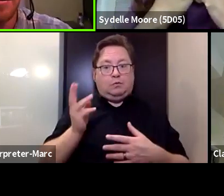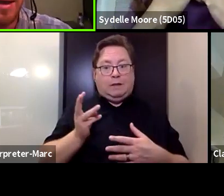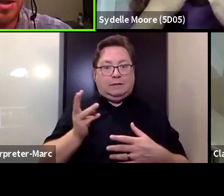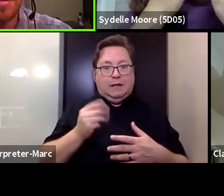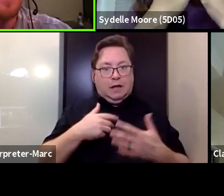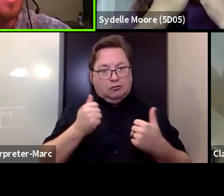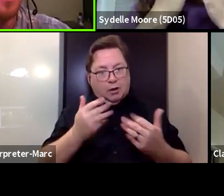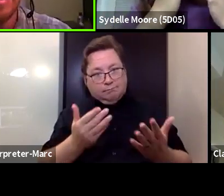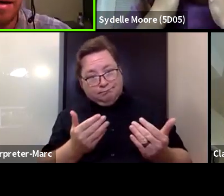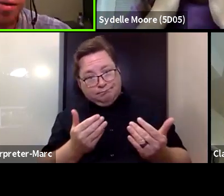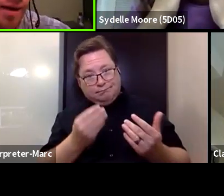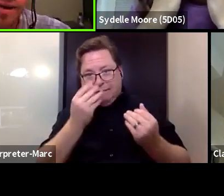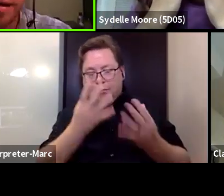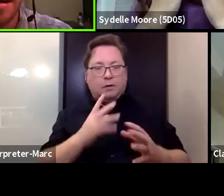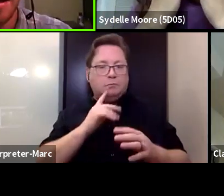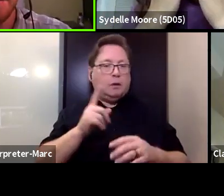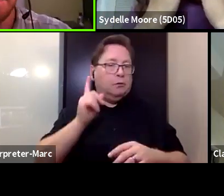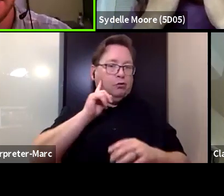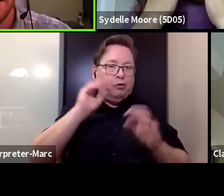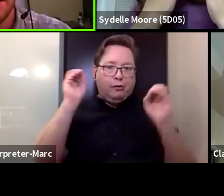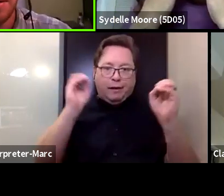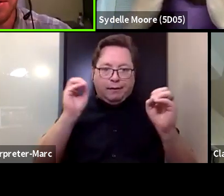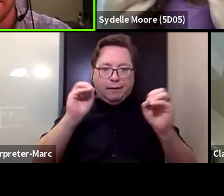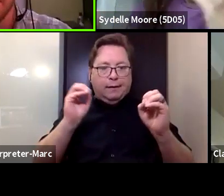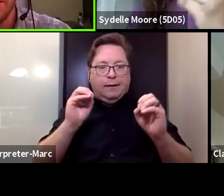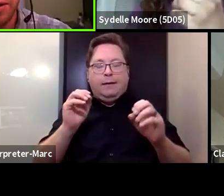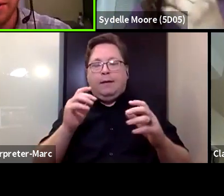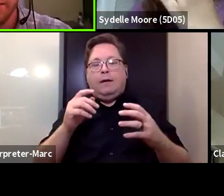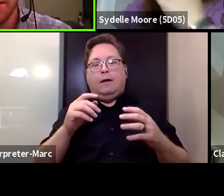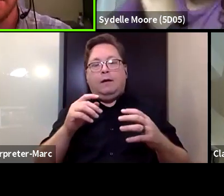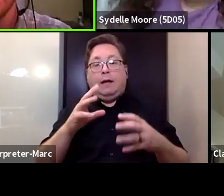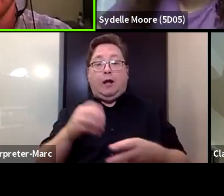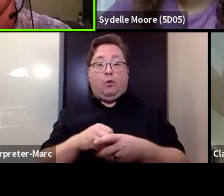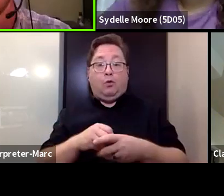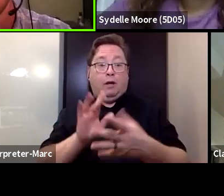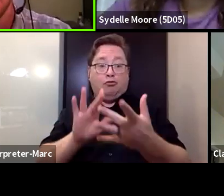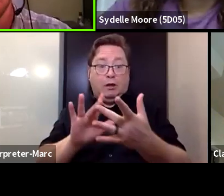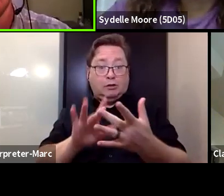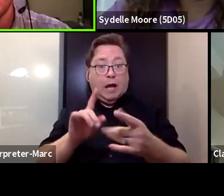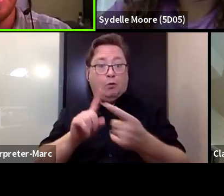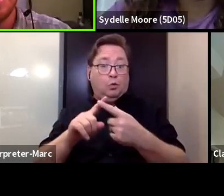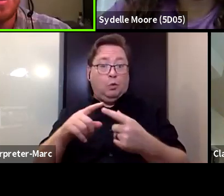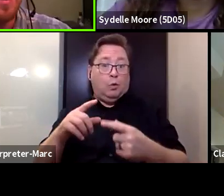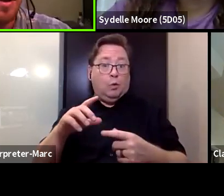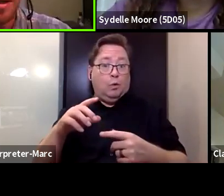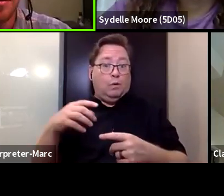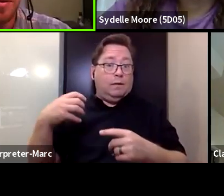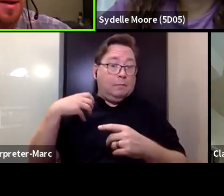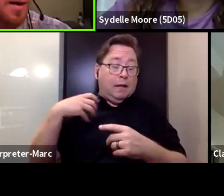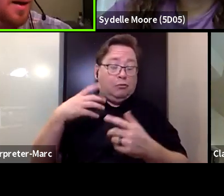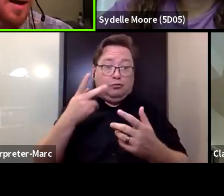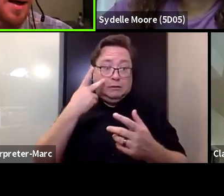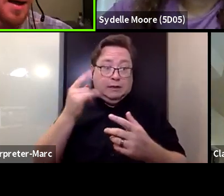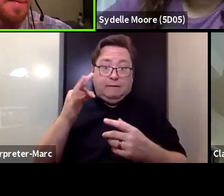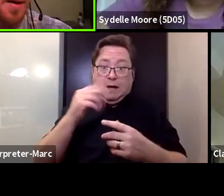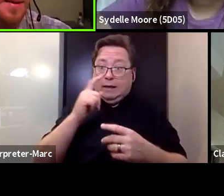any information, but have not heard anything, including reaching out to the commander just to see if I could get something directly from